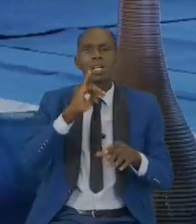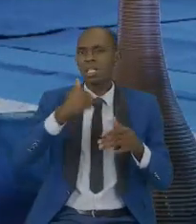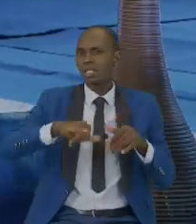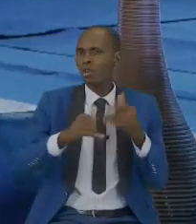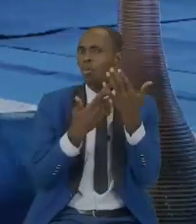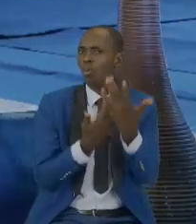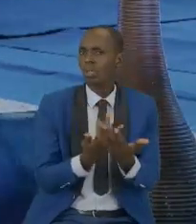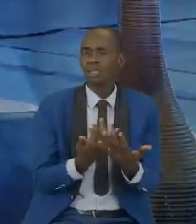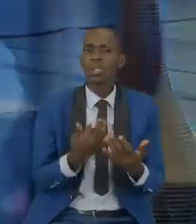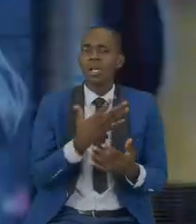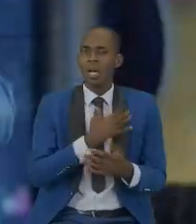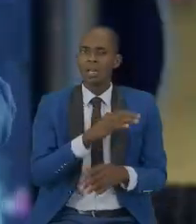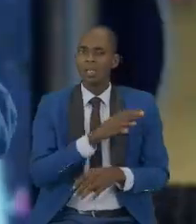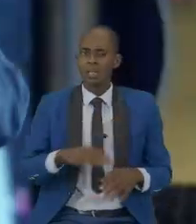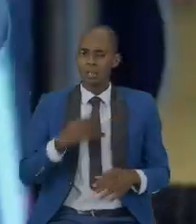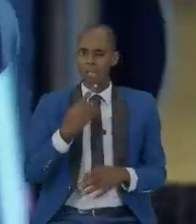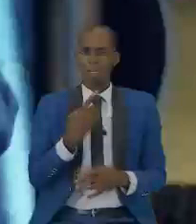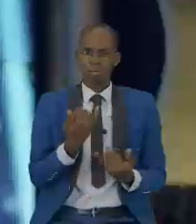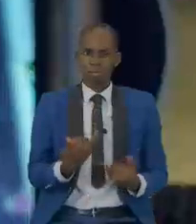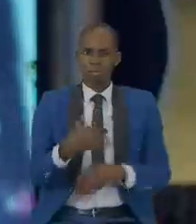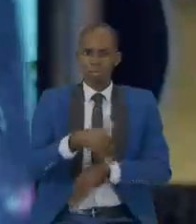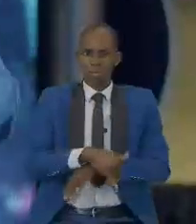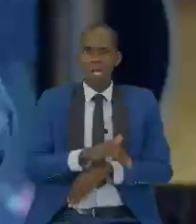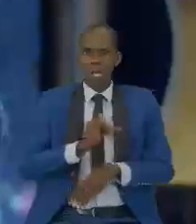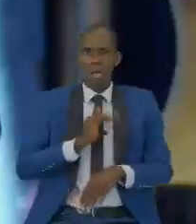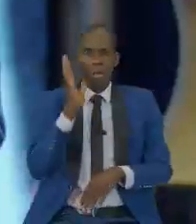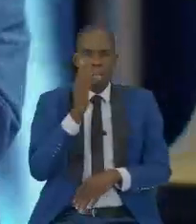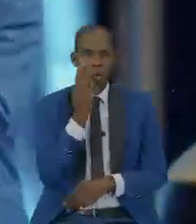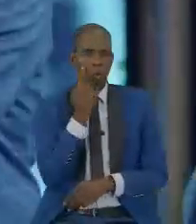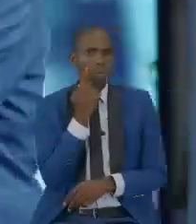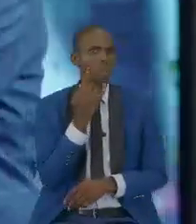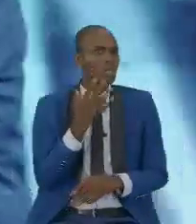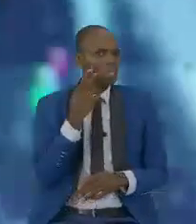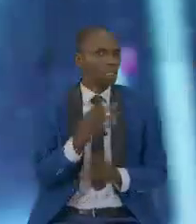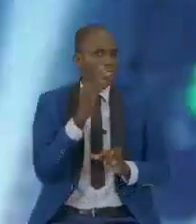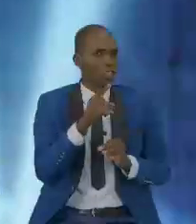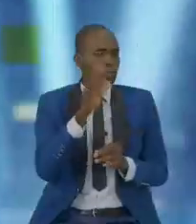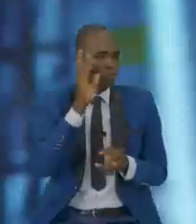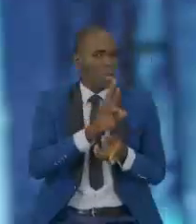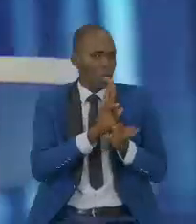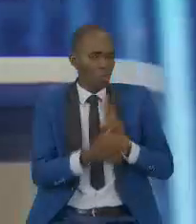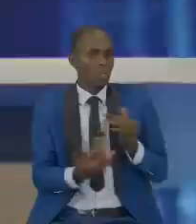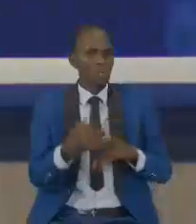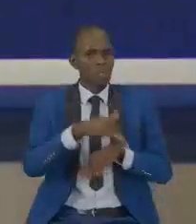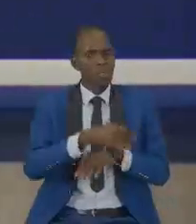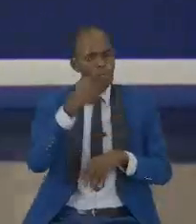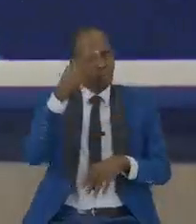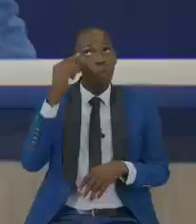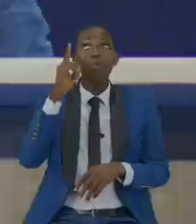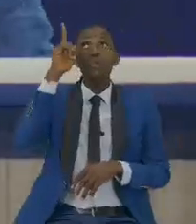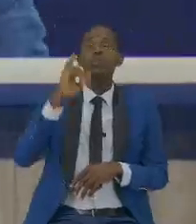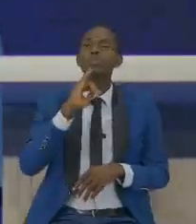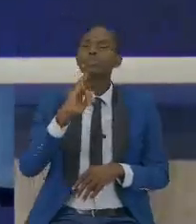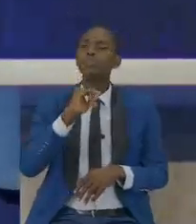him another chance. Tonight, I'll give her another chance, because he is not willing